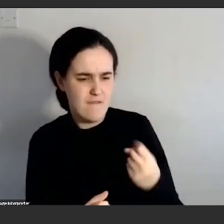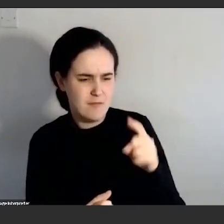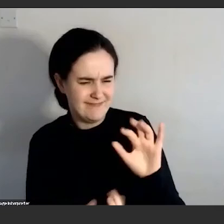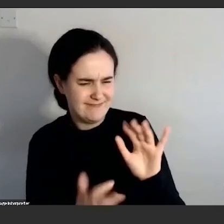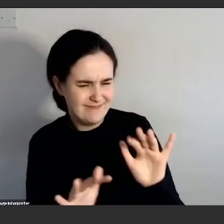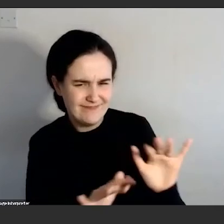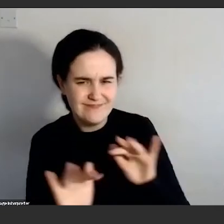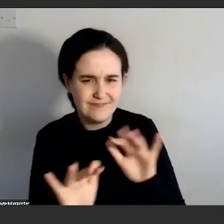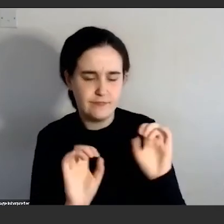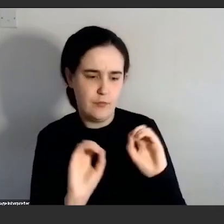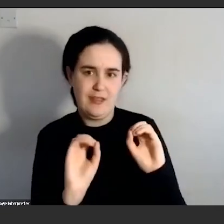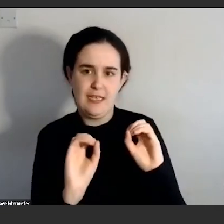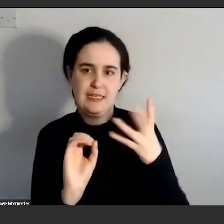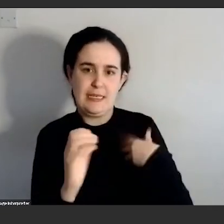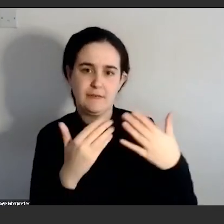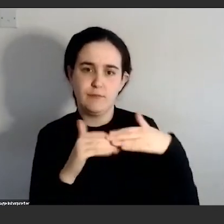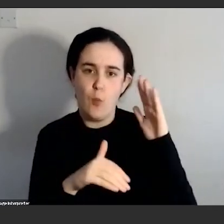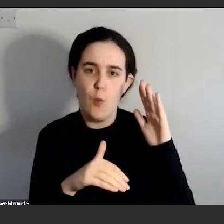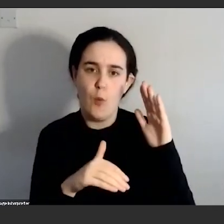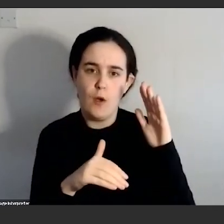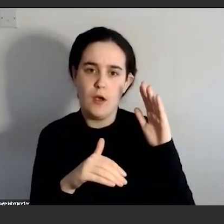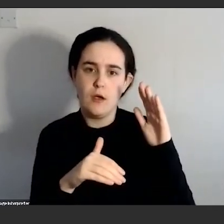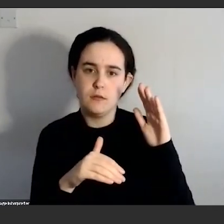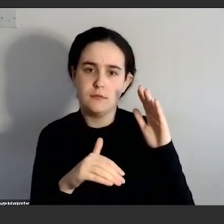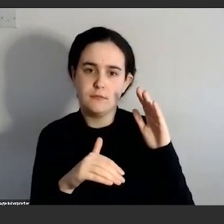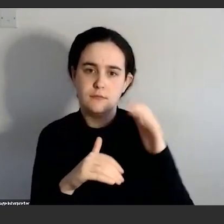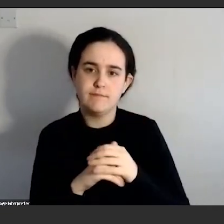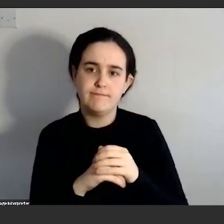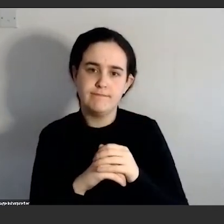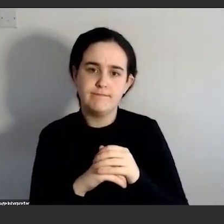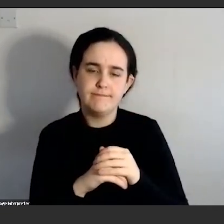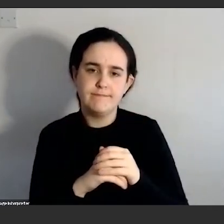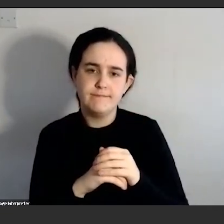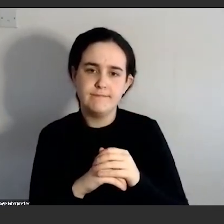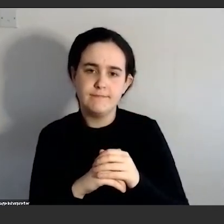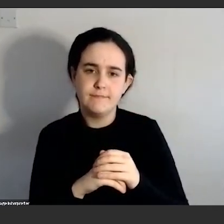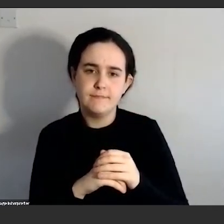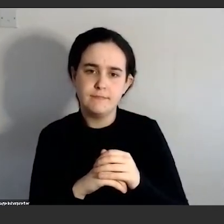make sure that you're being inclusive, not exclusive?